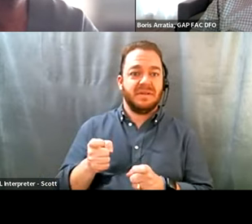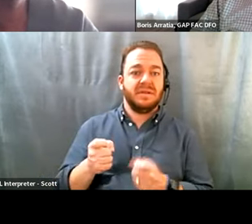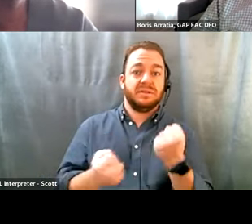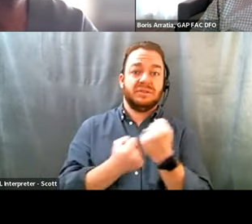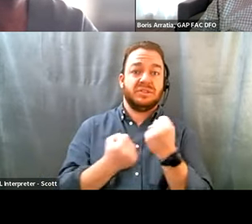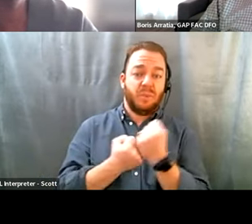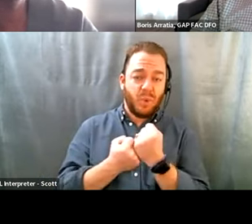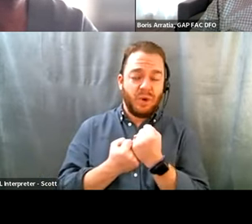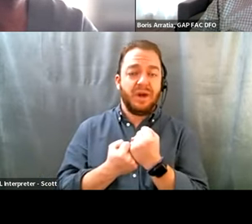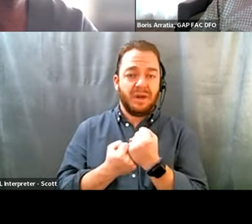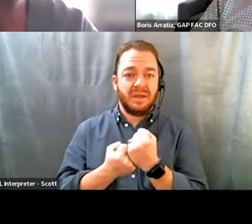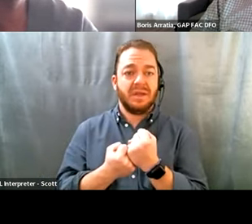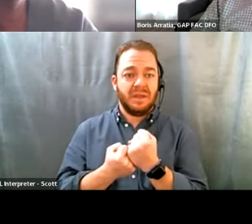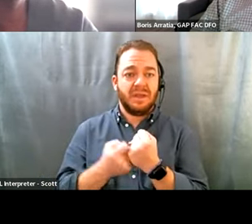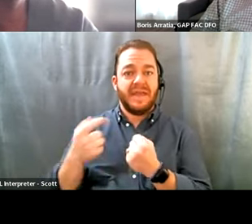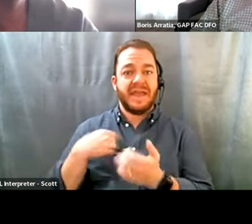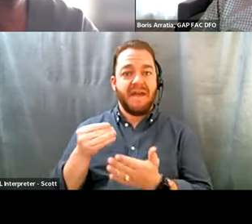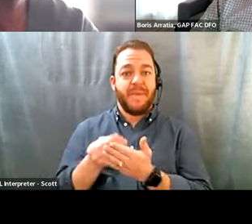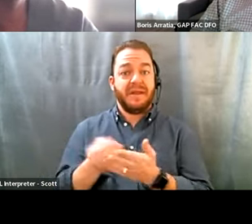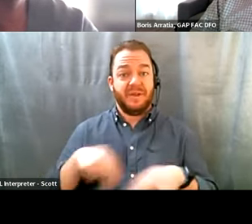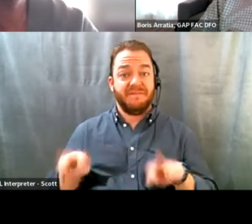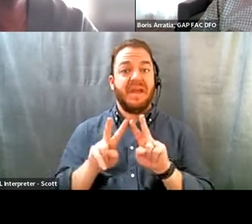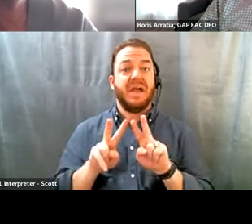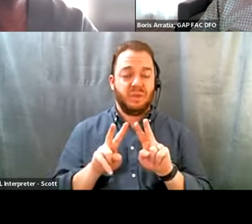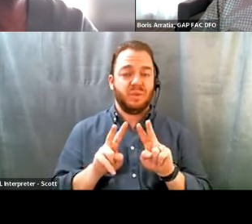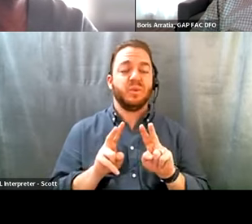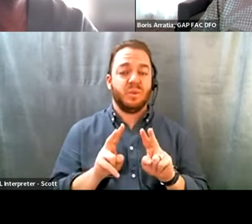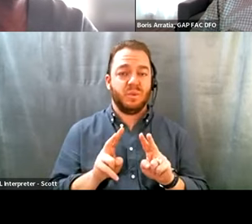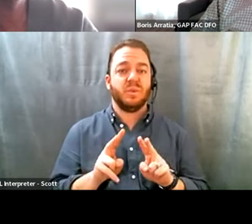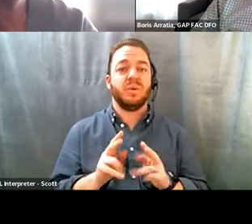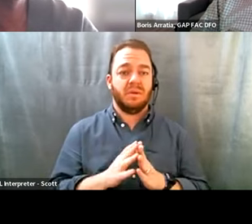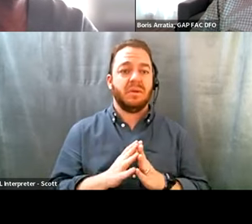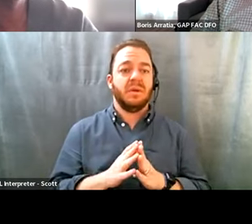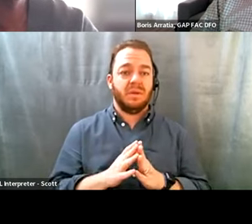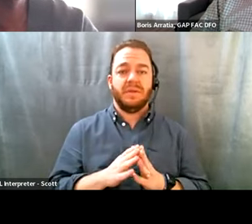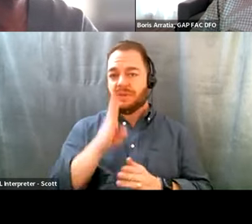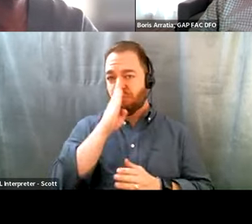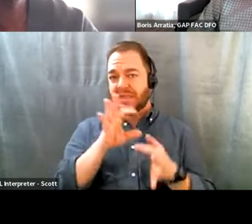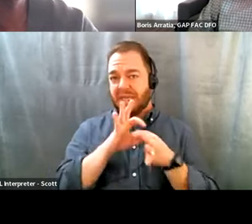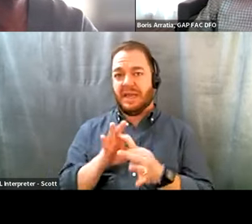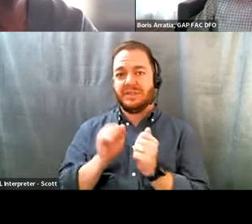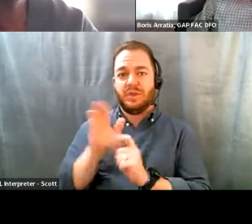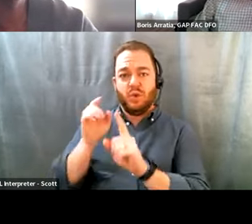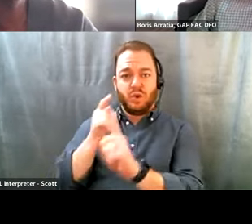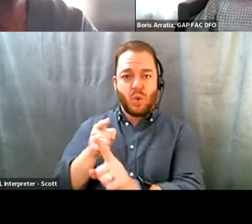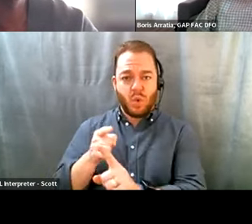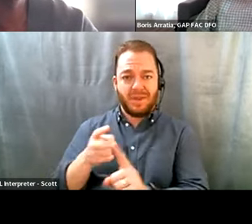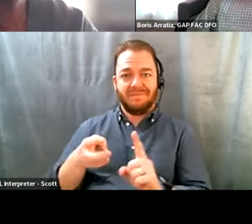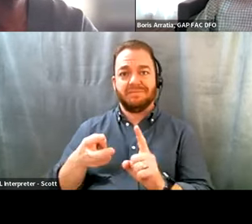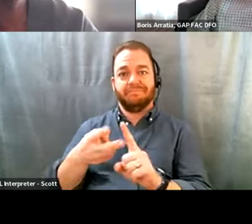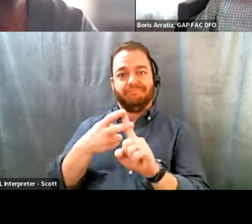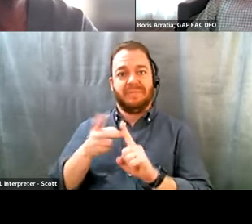support that do have monetary value, and it directly aligns with your goal of getting them into